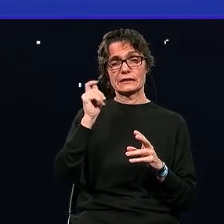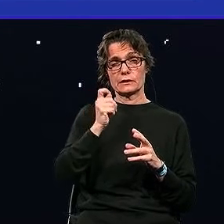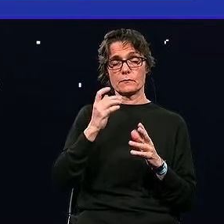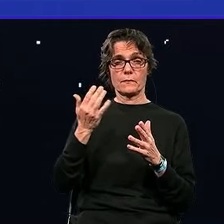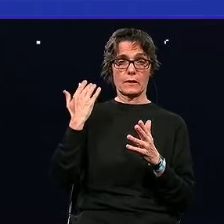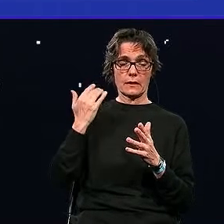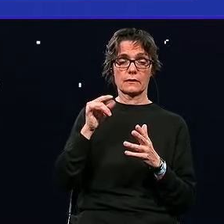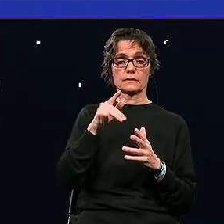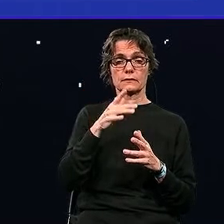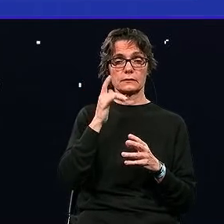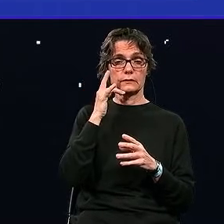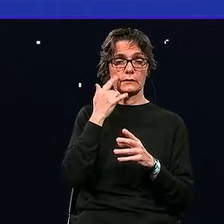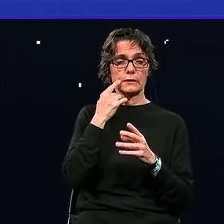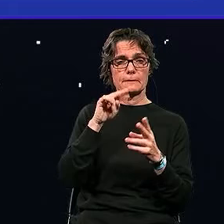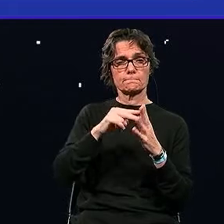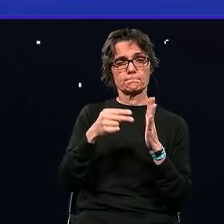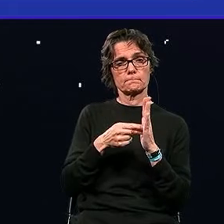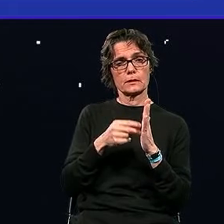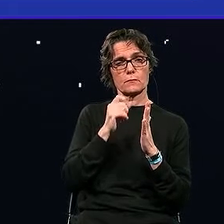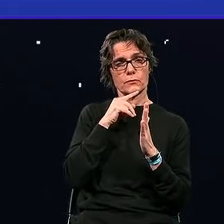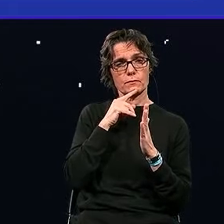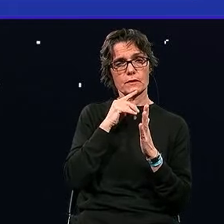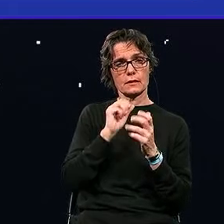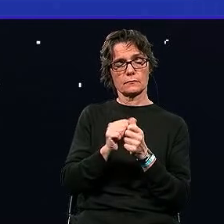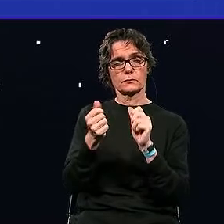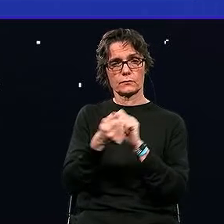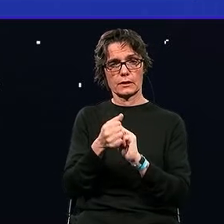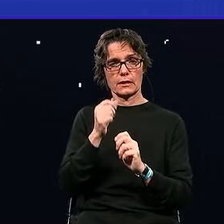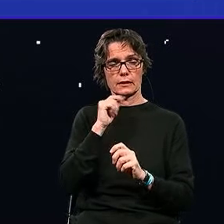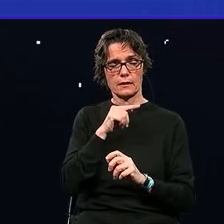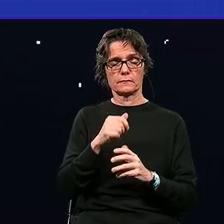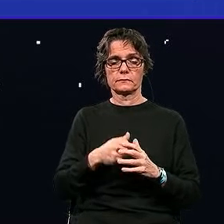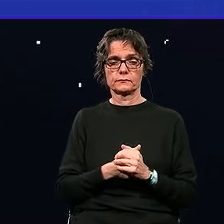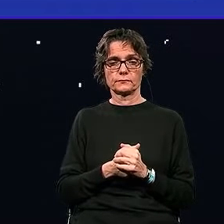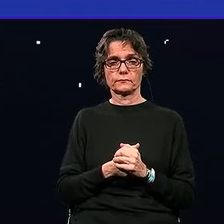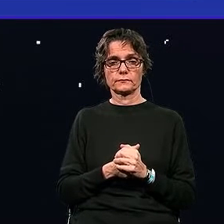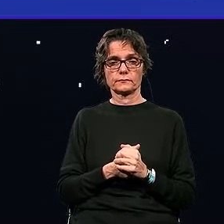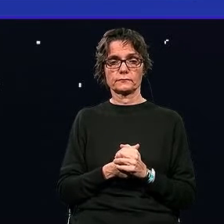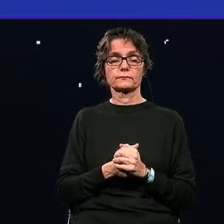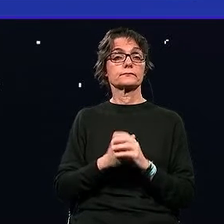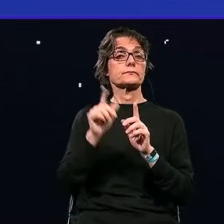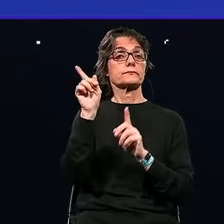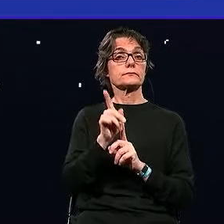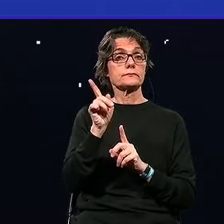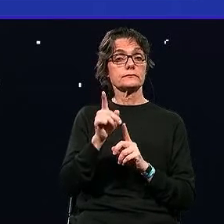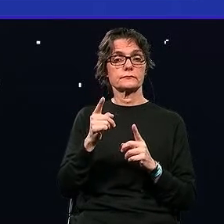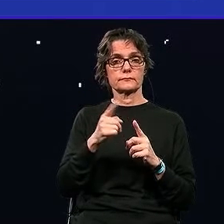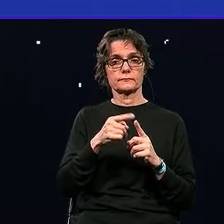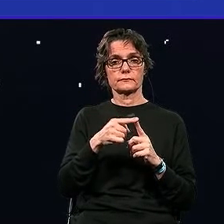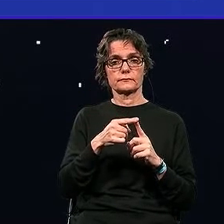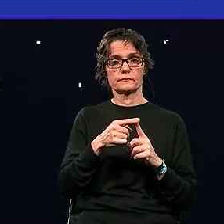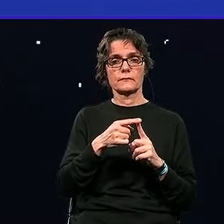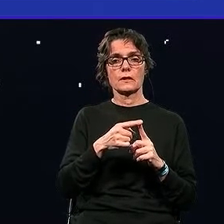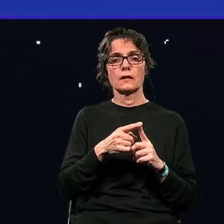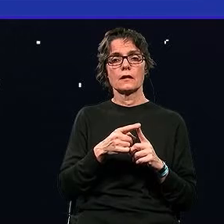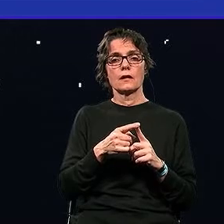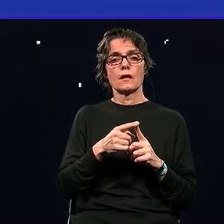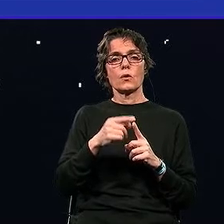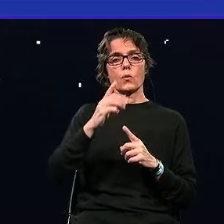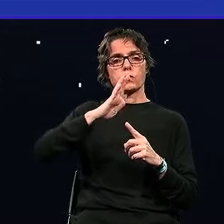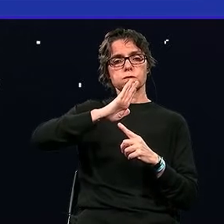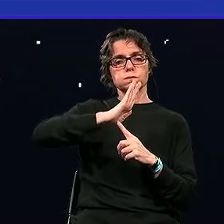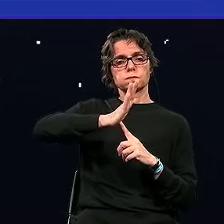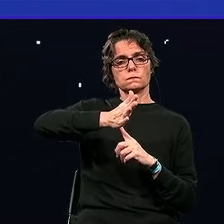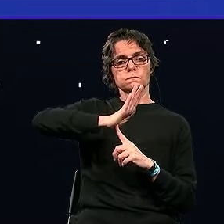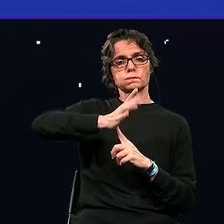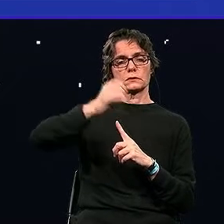55 technology quests to make a difference on climate change. So the first one is bifacial solar panels. Traditional solar